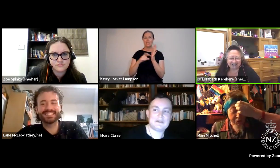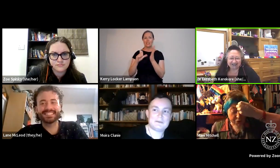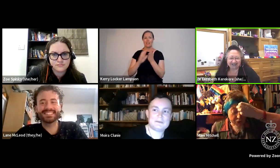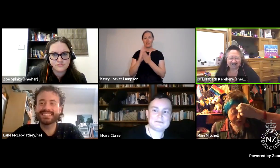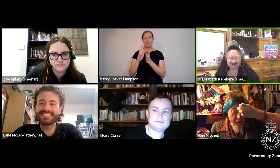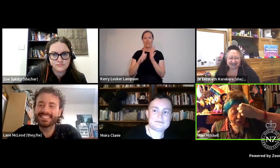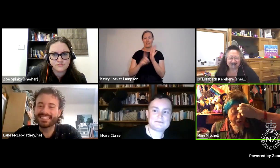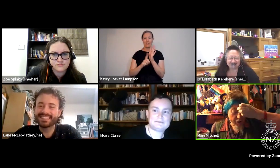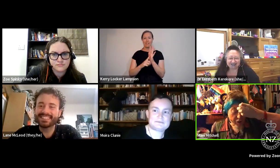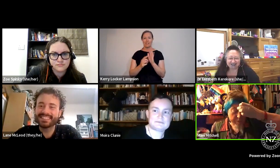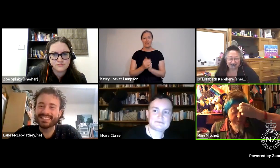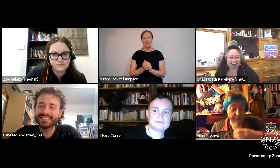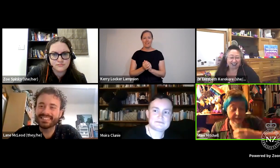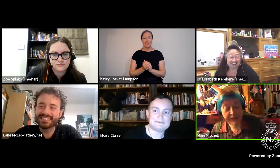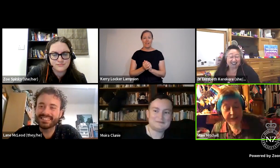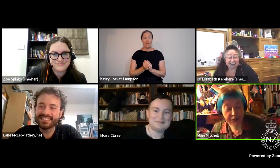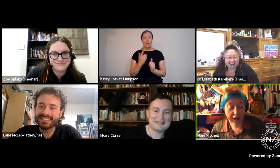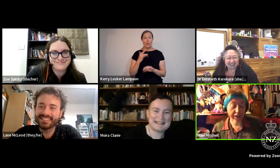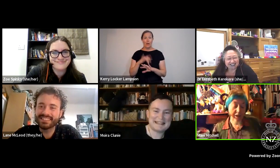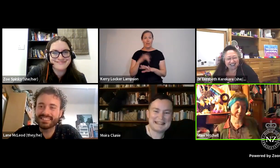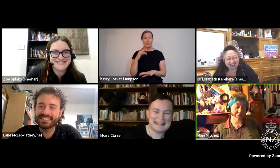I'm caught on the hop here. So